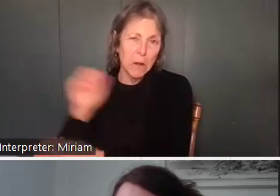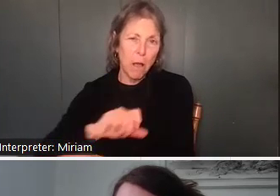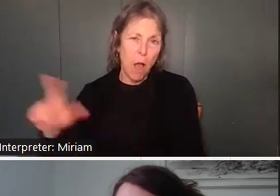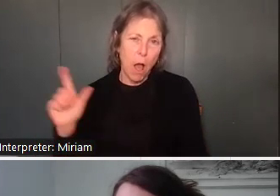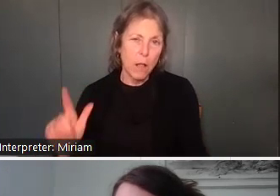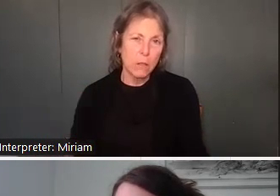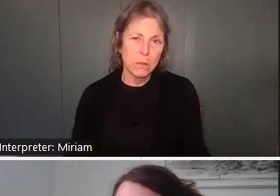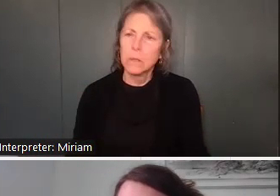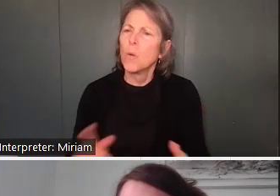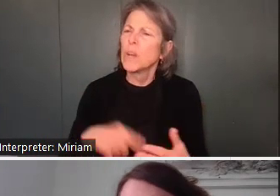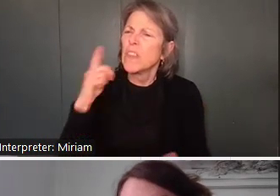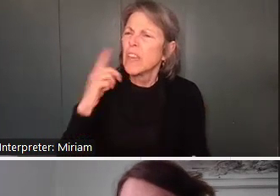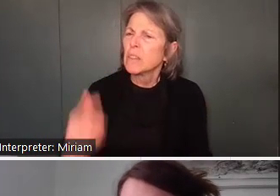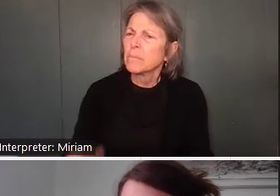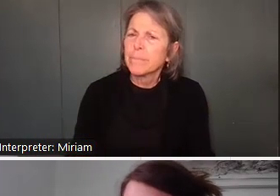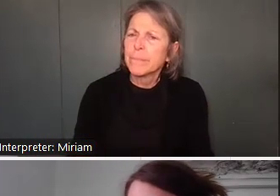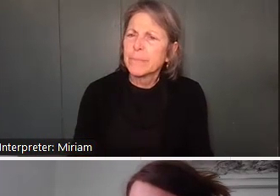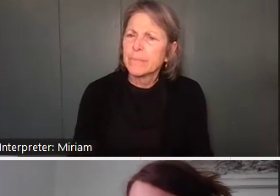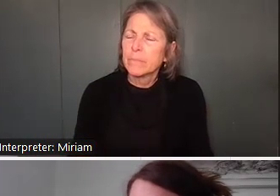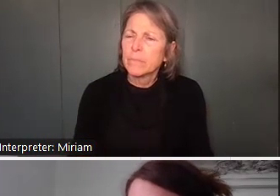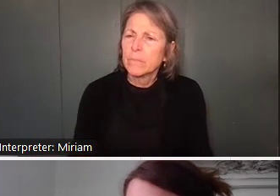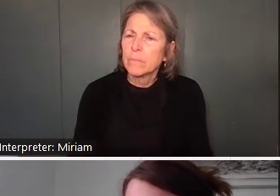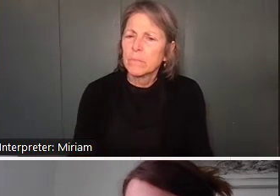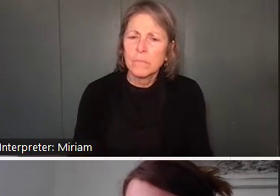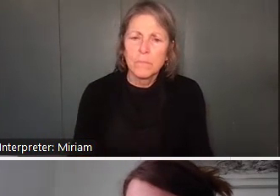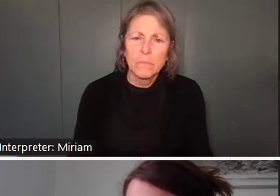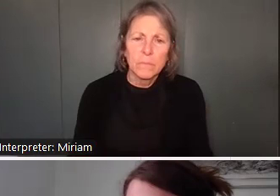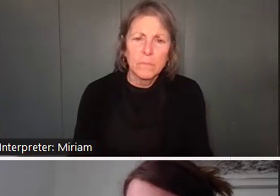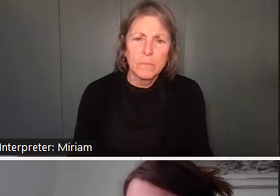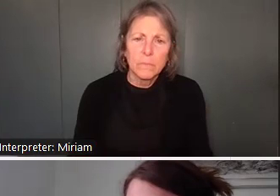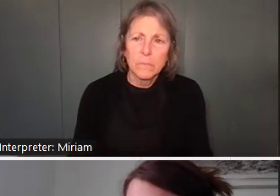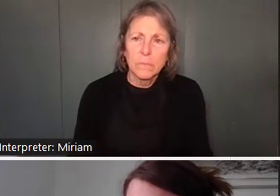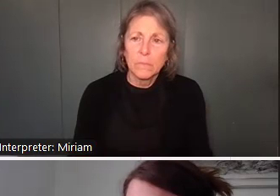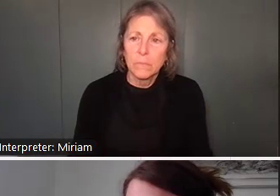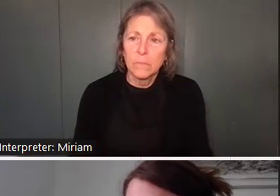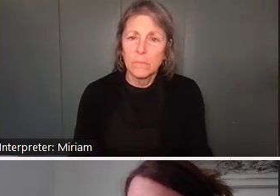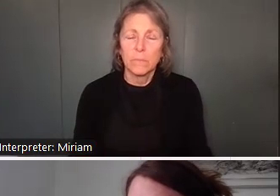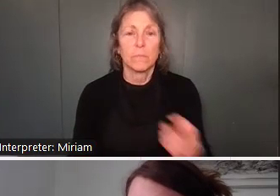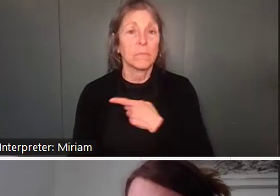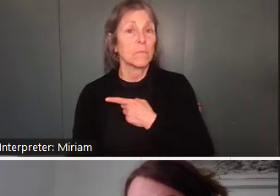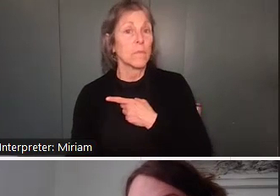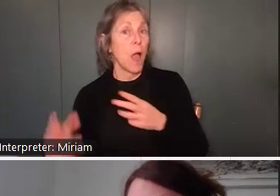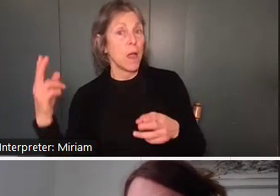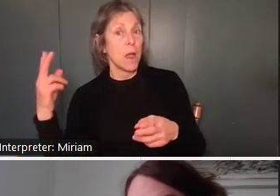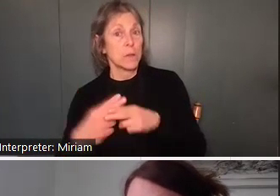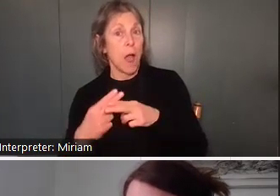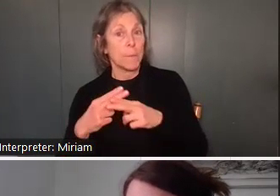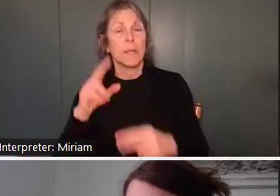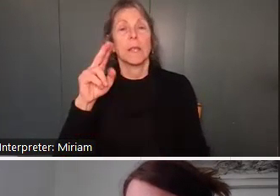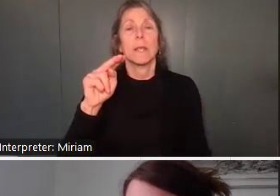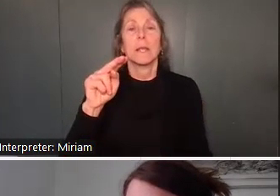So what do people think about that? So a nominating committee, right? Oh, there you go. Thank you. Nominating committee.